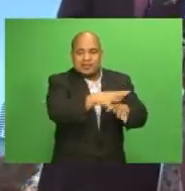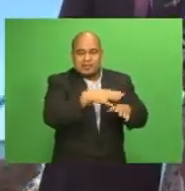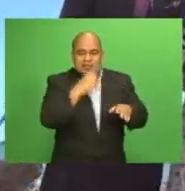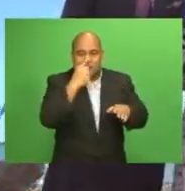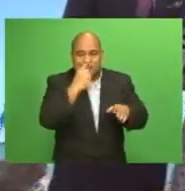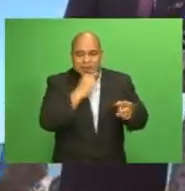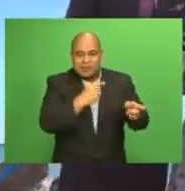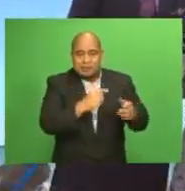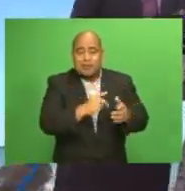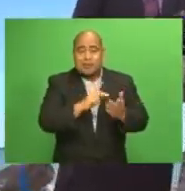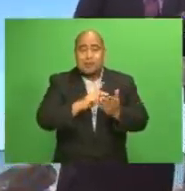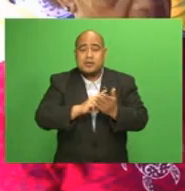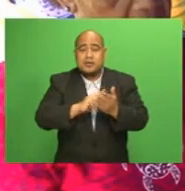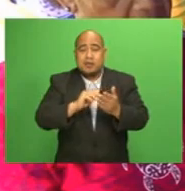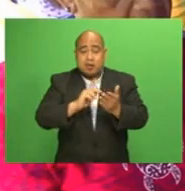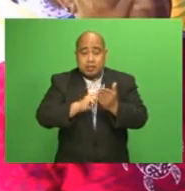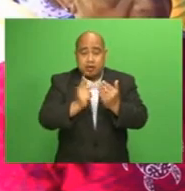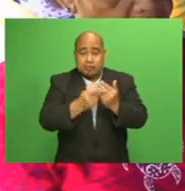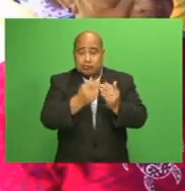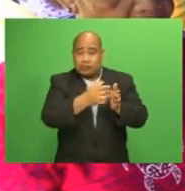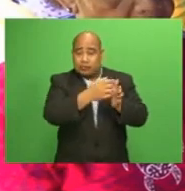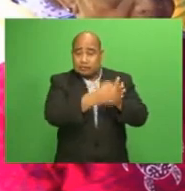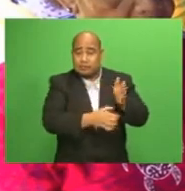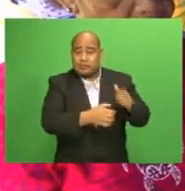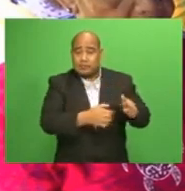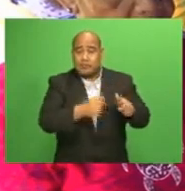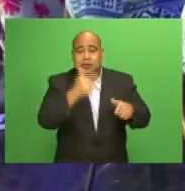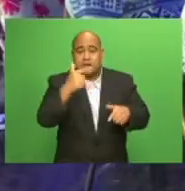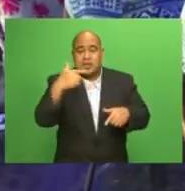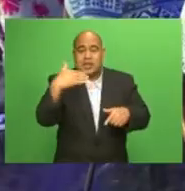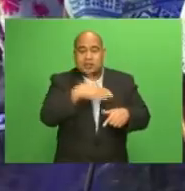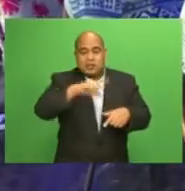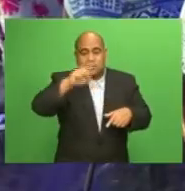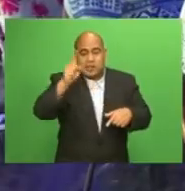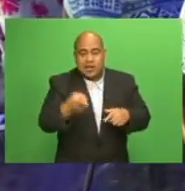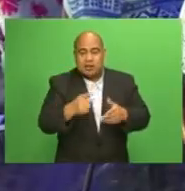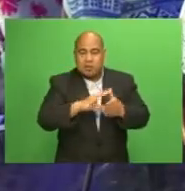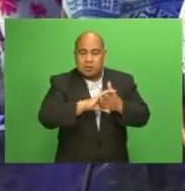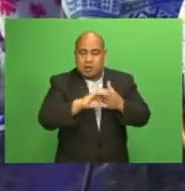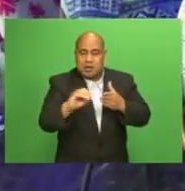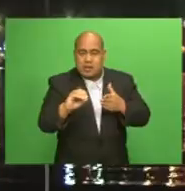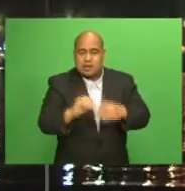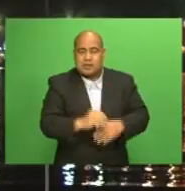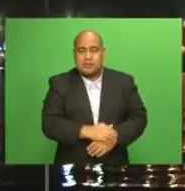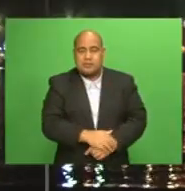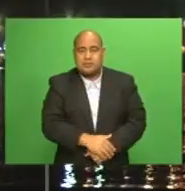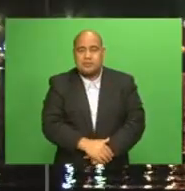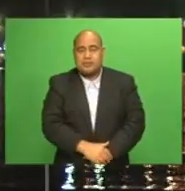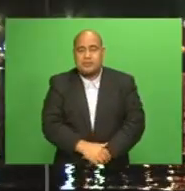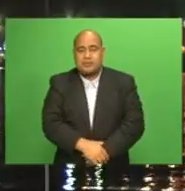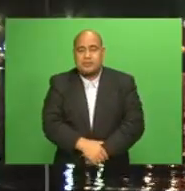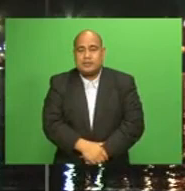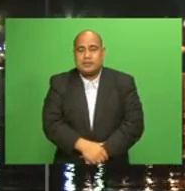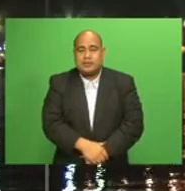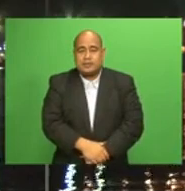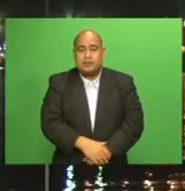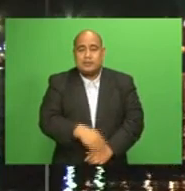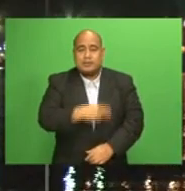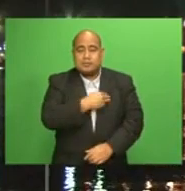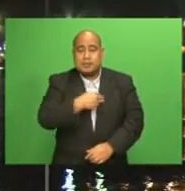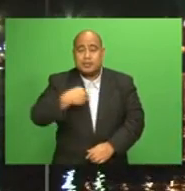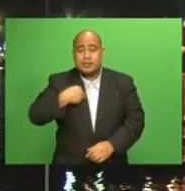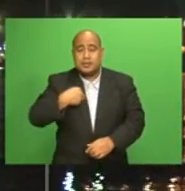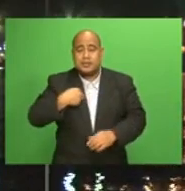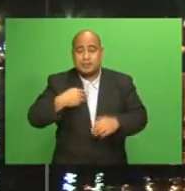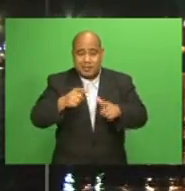project cost $700,000. Felipe Naikaso, FBC News. Minister for Lands and Mineral Resources